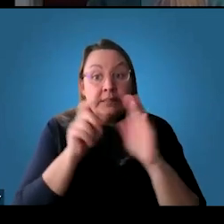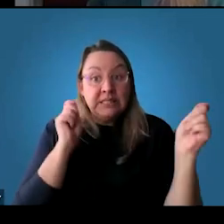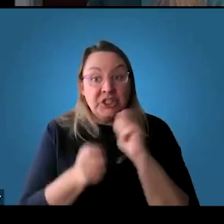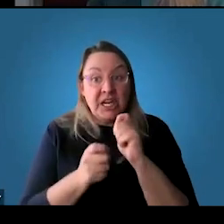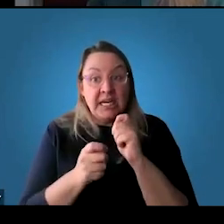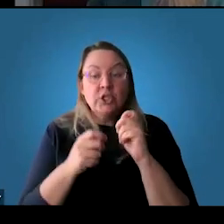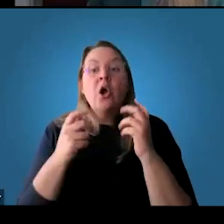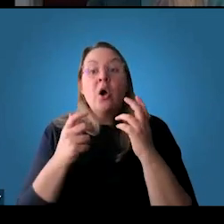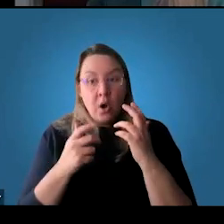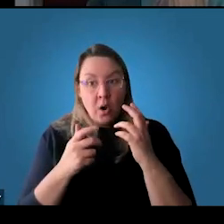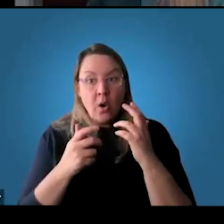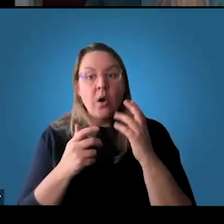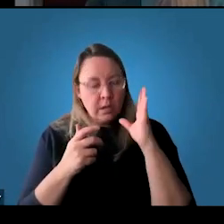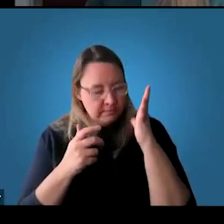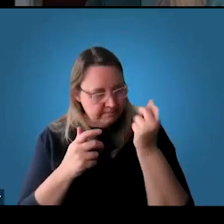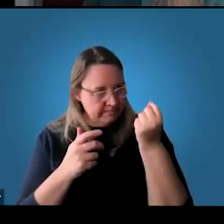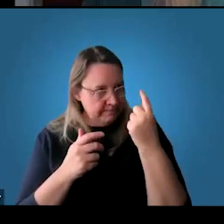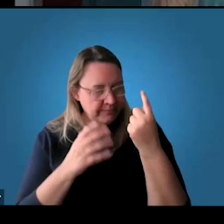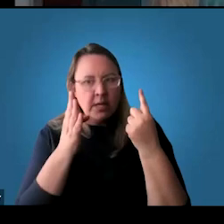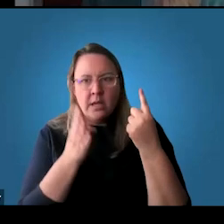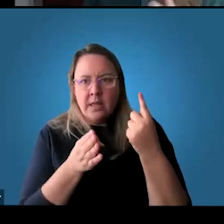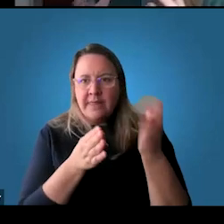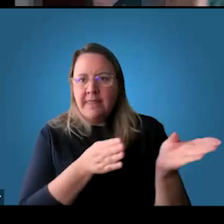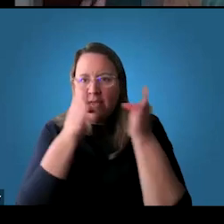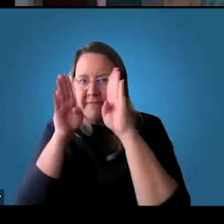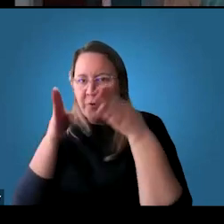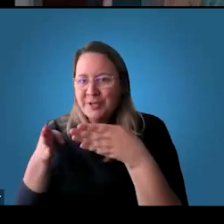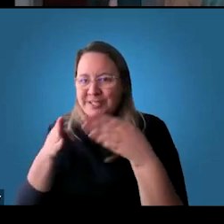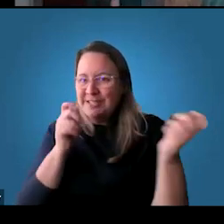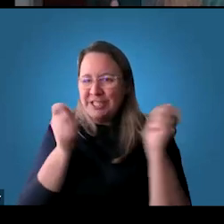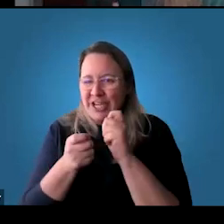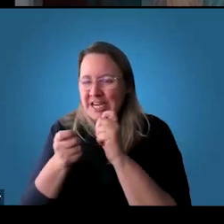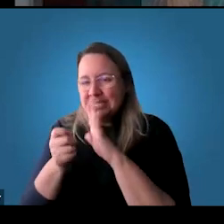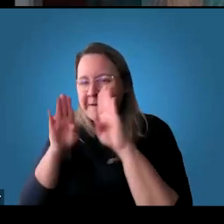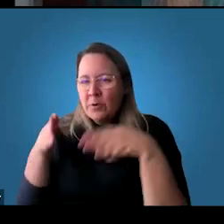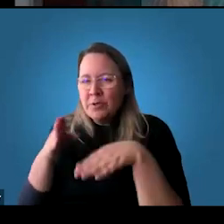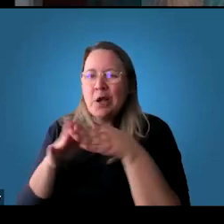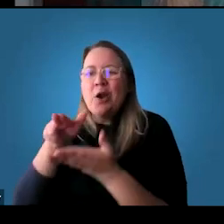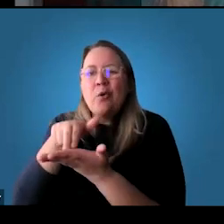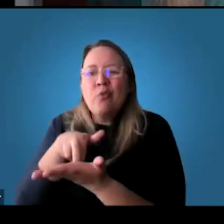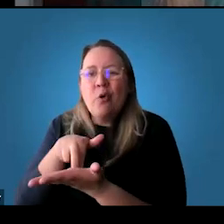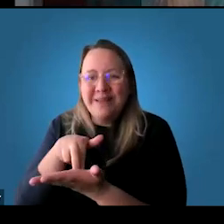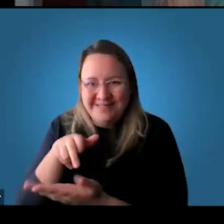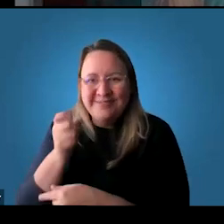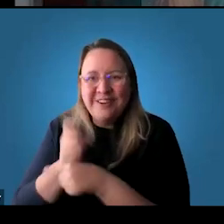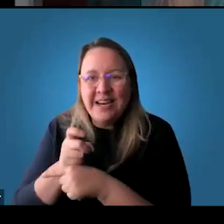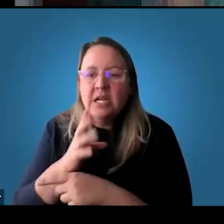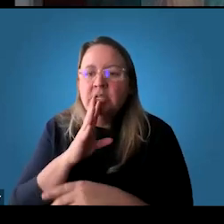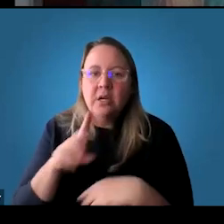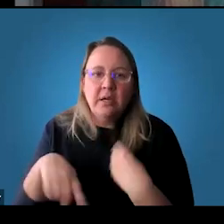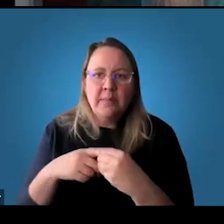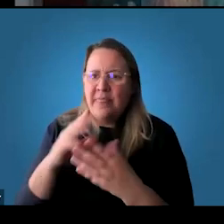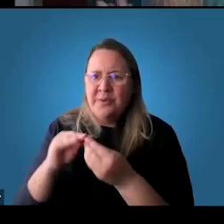phase of the campaign focused on enrollment. And these enrollment numbers really speak for themselves, right? Super